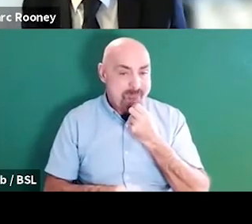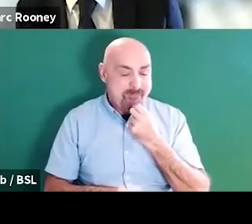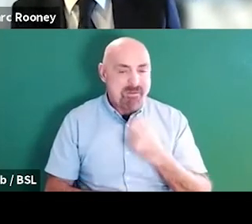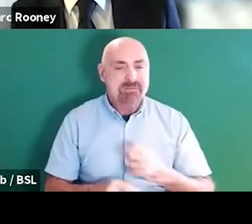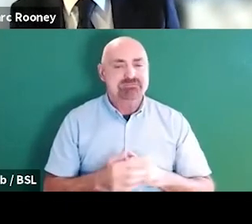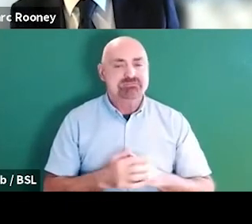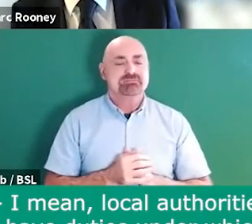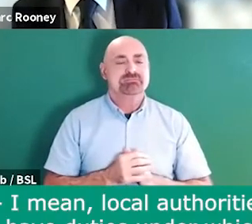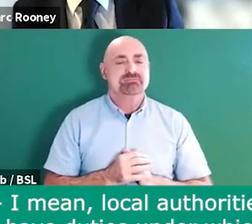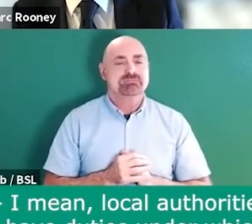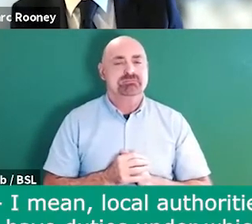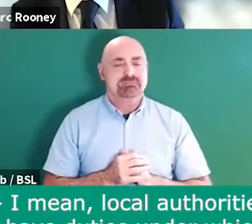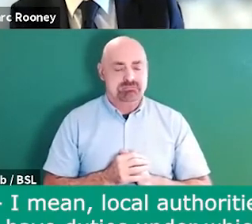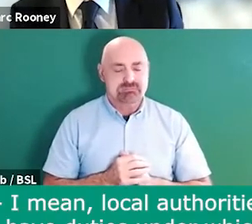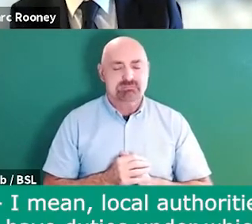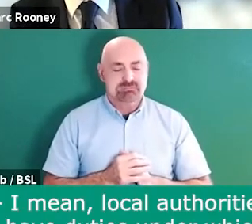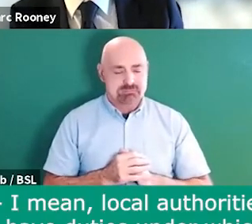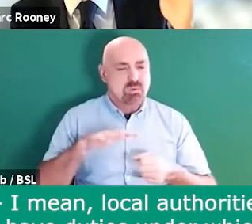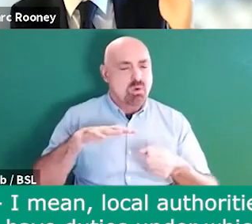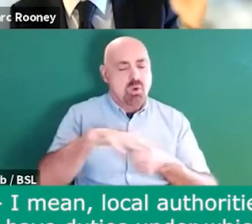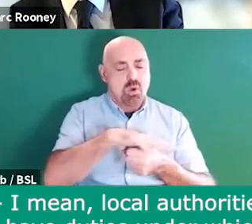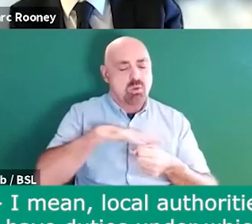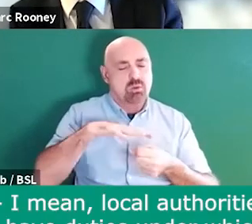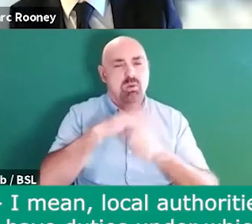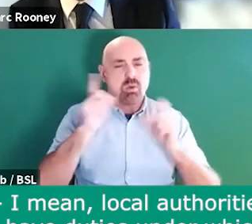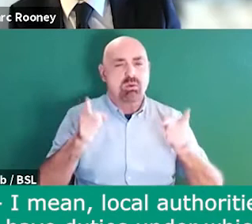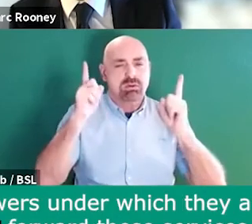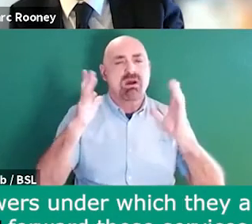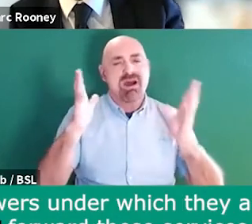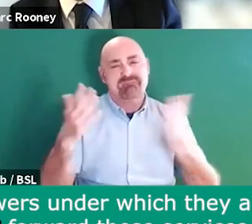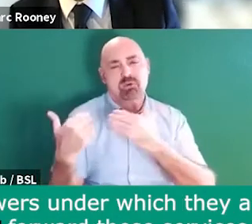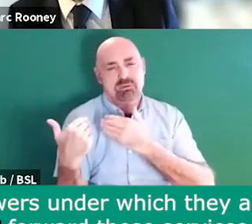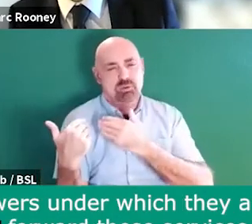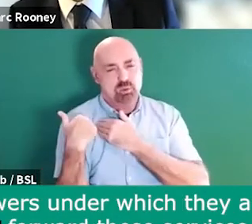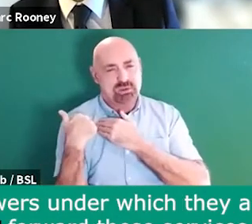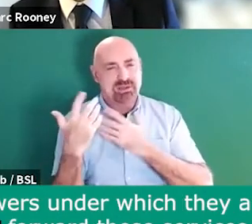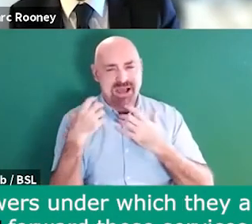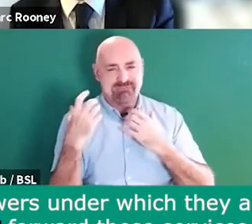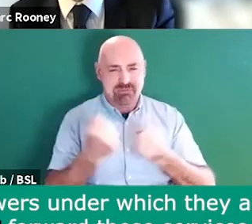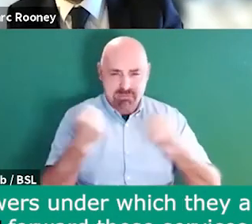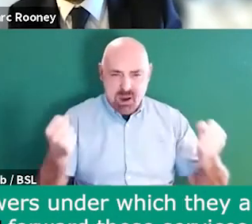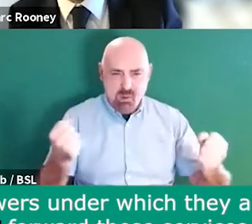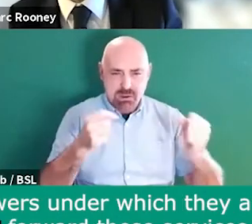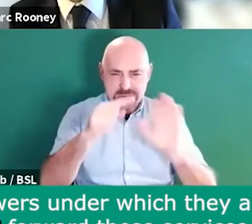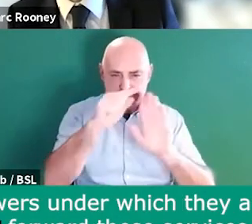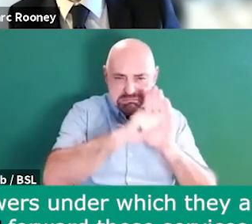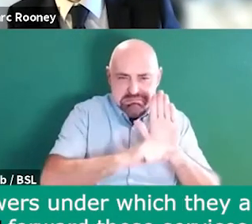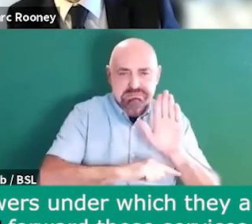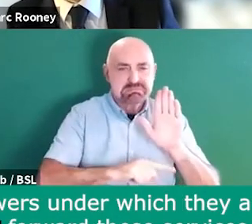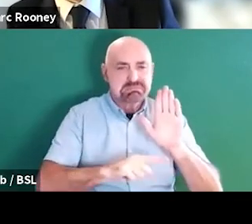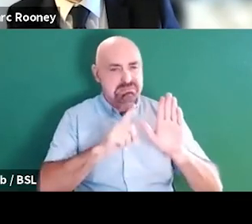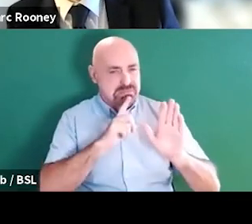So, I mean, local authorities have duties under which and powers under which they are taking forward all of these